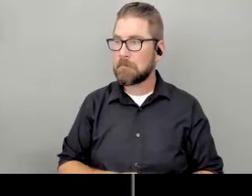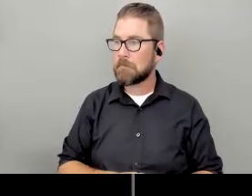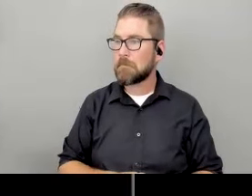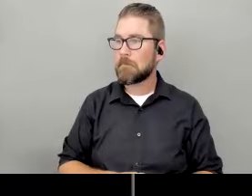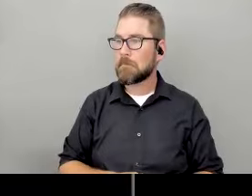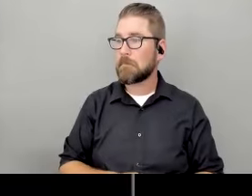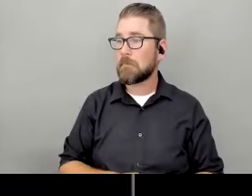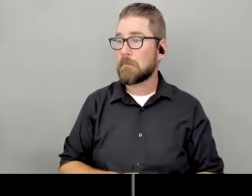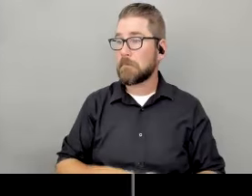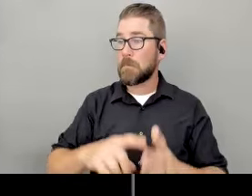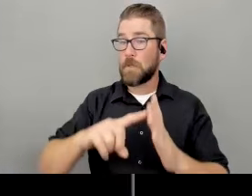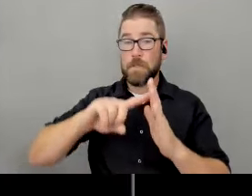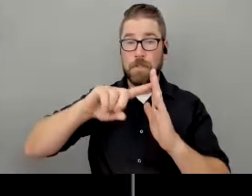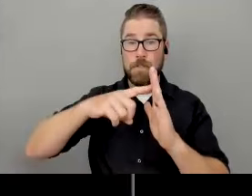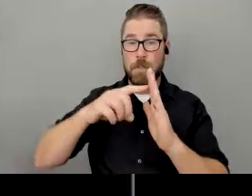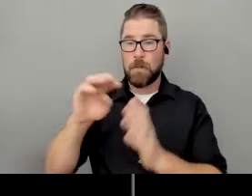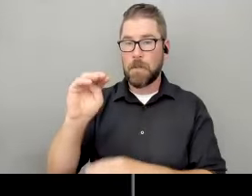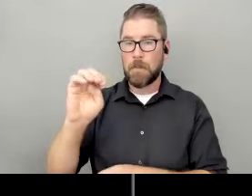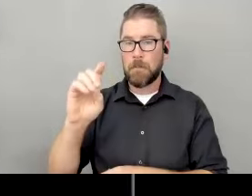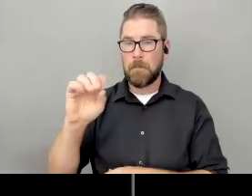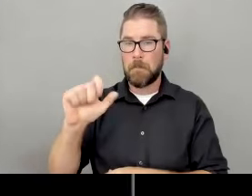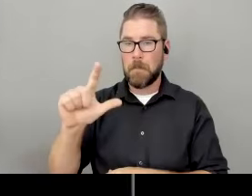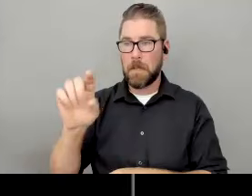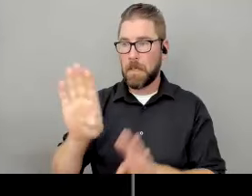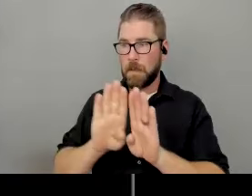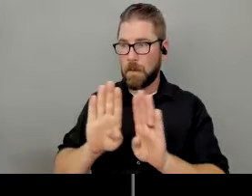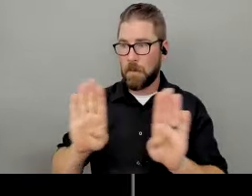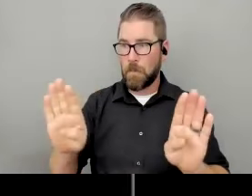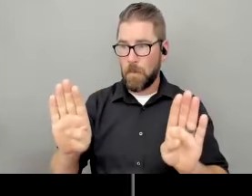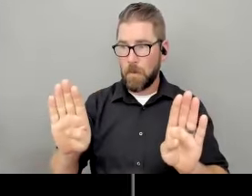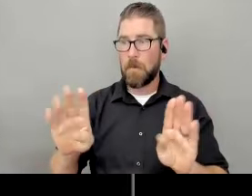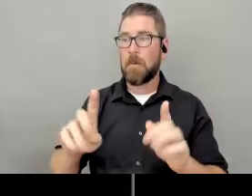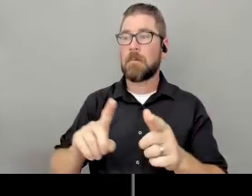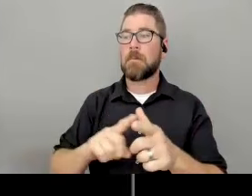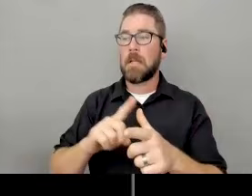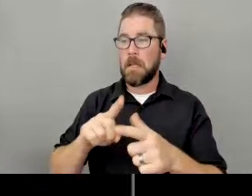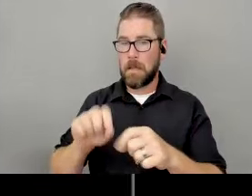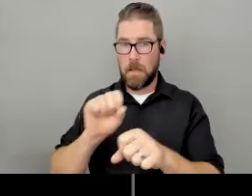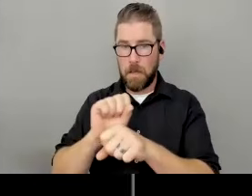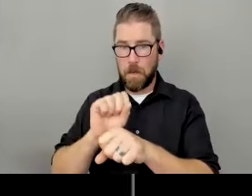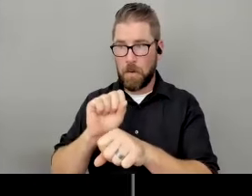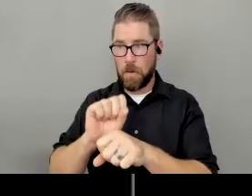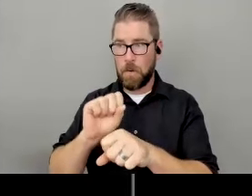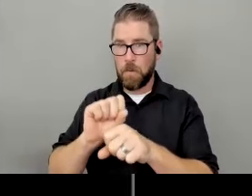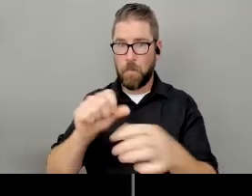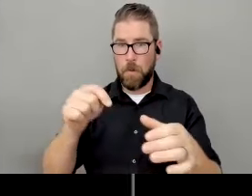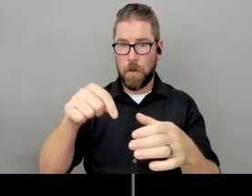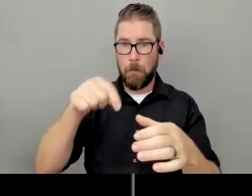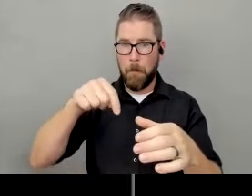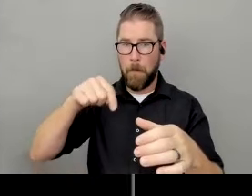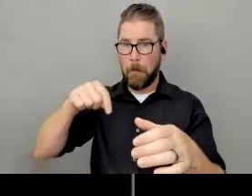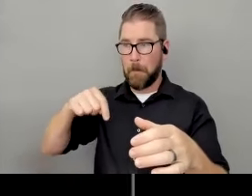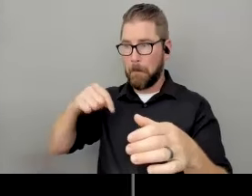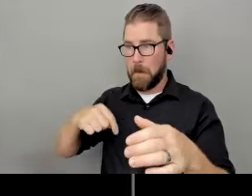We'll start on this medial wall, and we will work posteriorly. So we start with maxilla. We